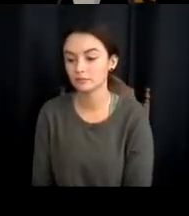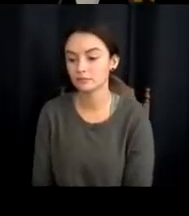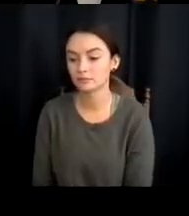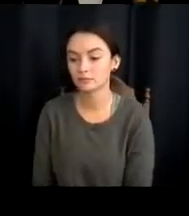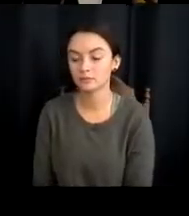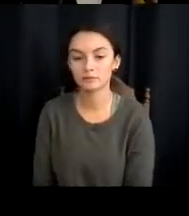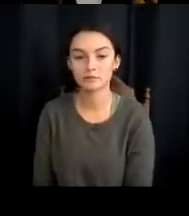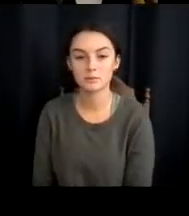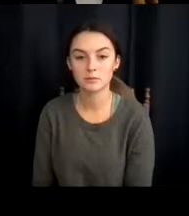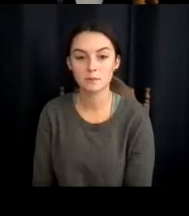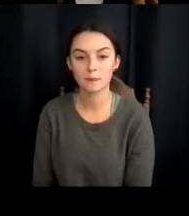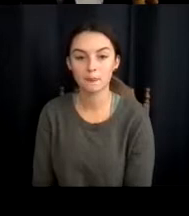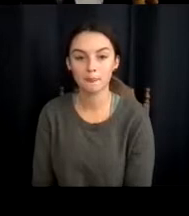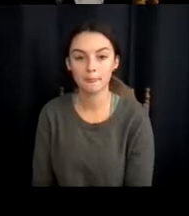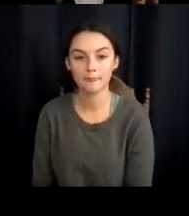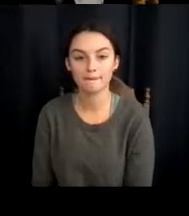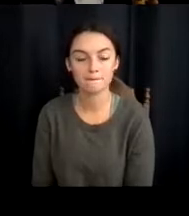How do